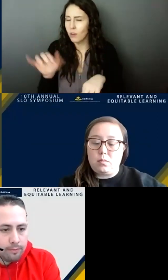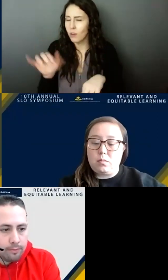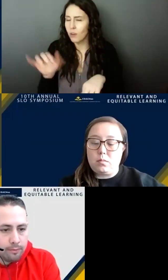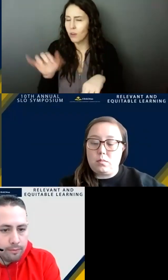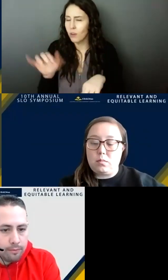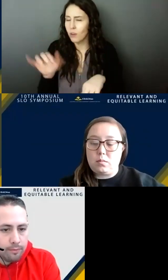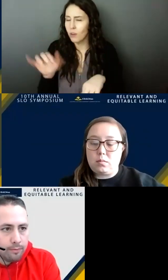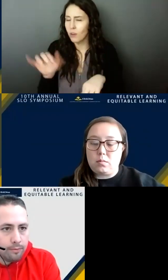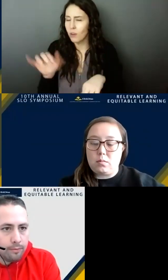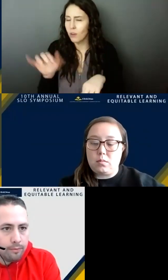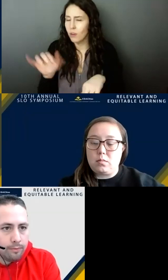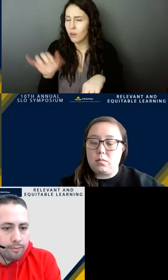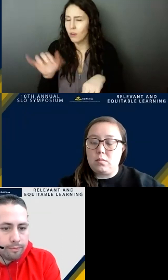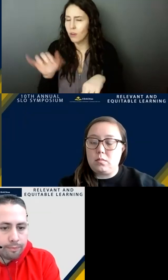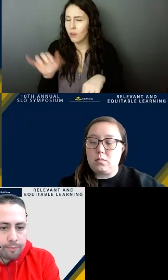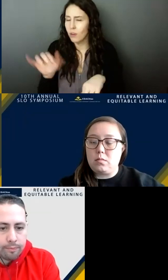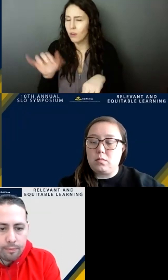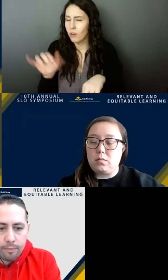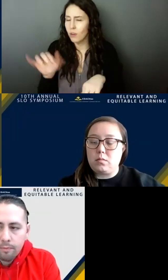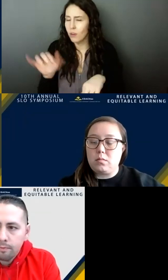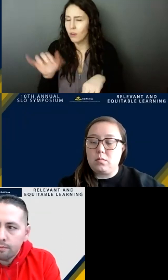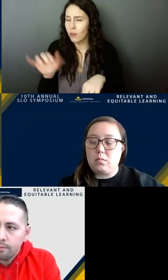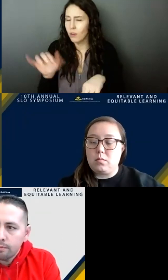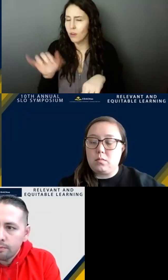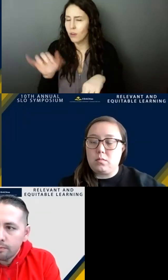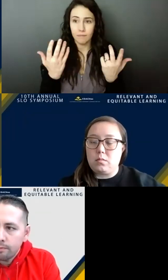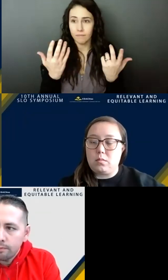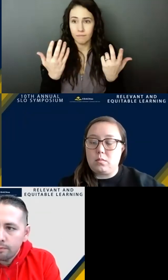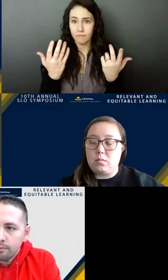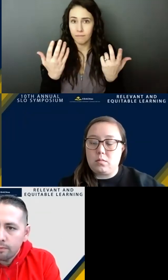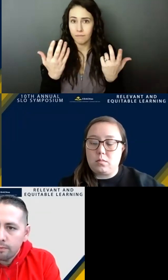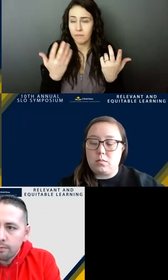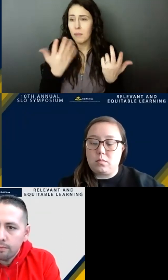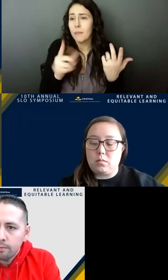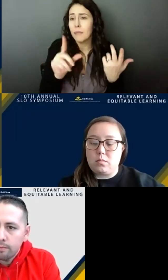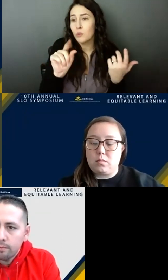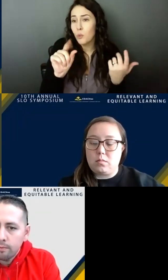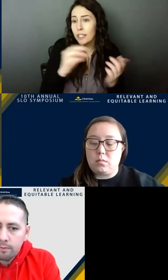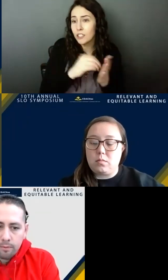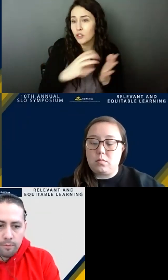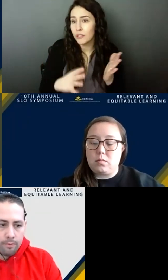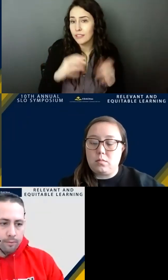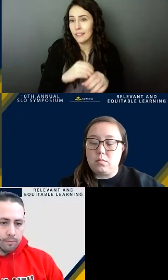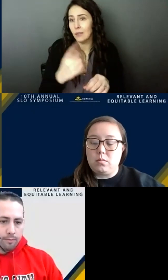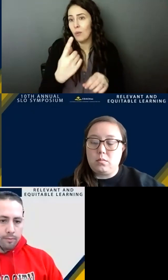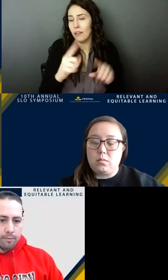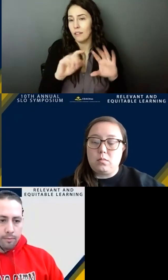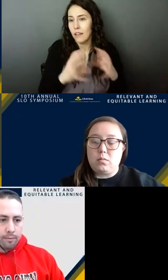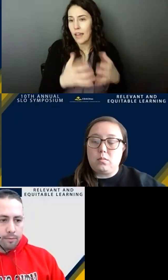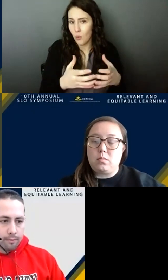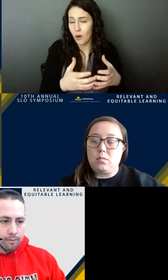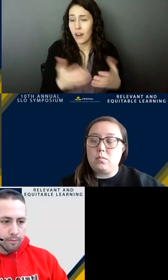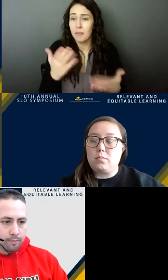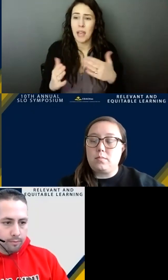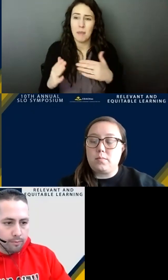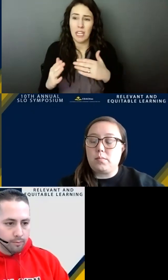many whatever your threshold is that you think this will still protect identity. So it might be 20 students, within a category. It could be as low as 10.